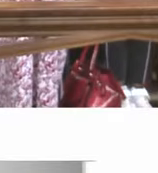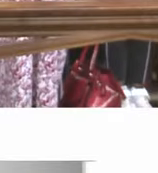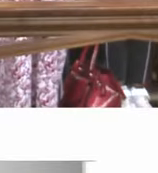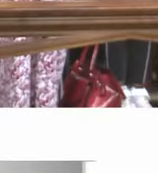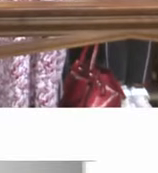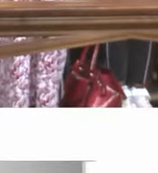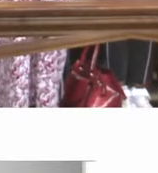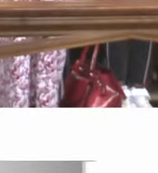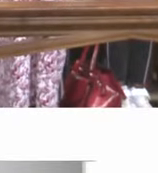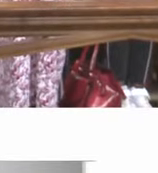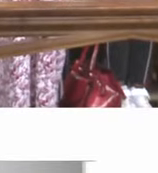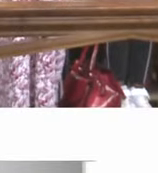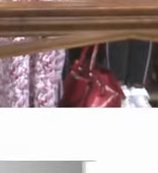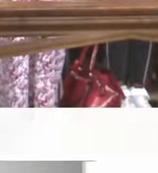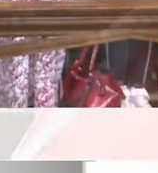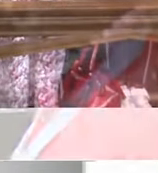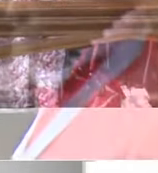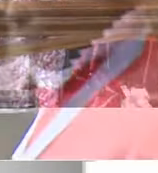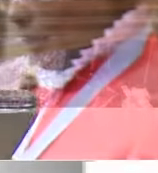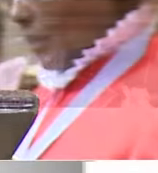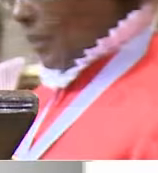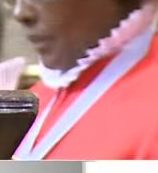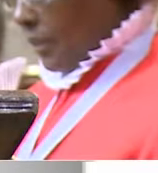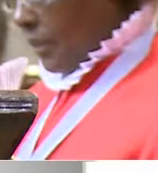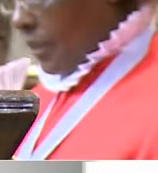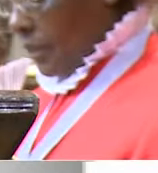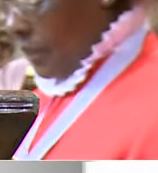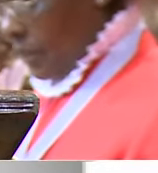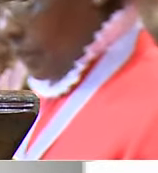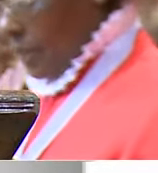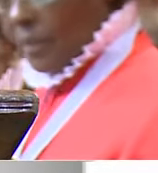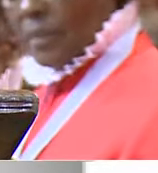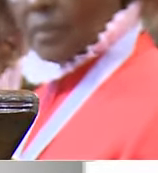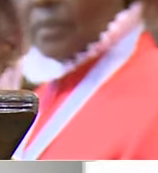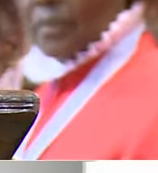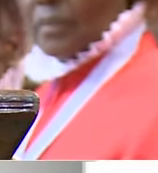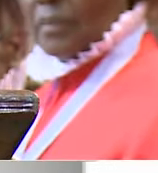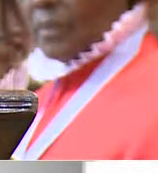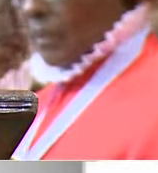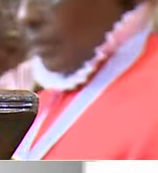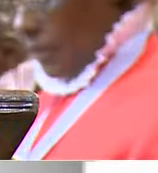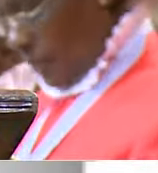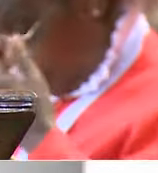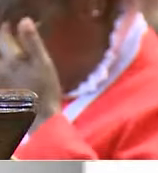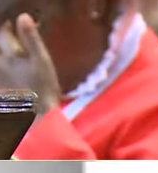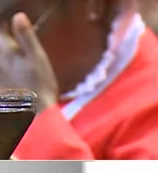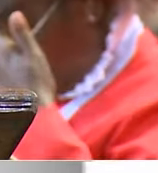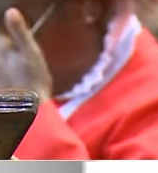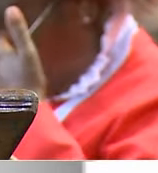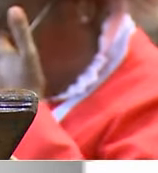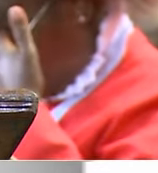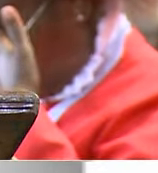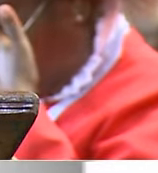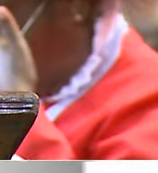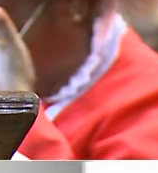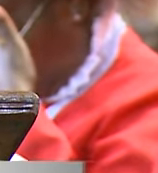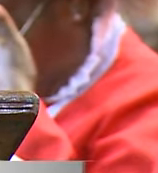welcome you as you speak to us from God. Lo, in the grave he lay.